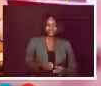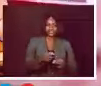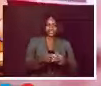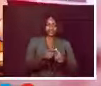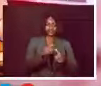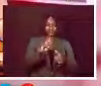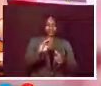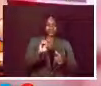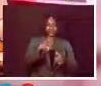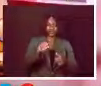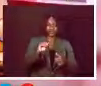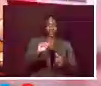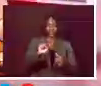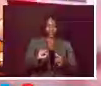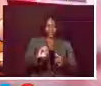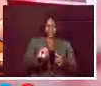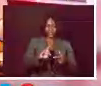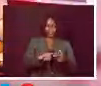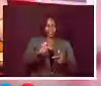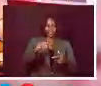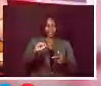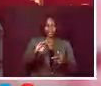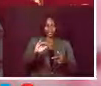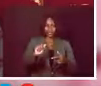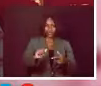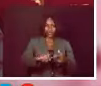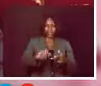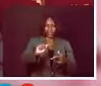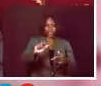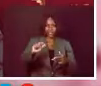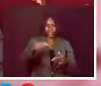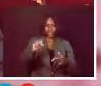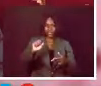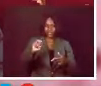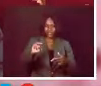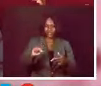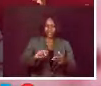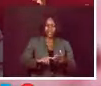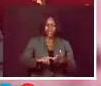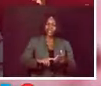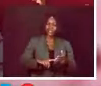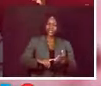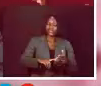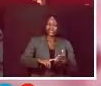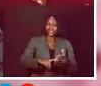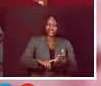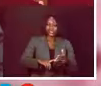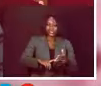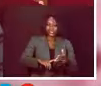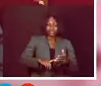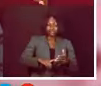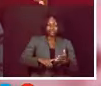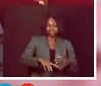Bepoase, Gambia, Alasan, Baireja, Nkrandadeso, Techimentia,